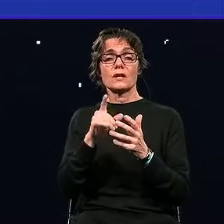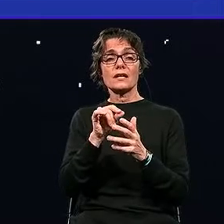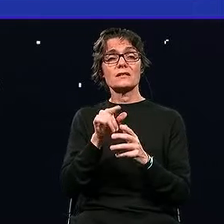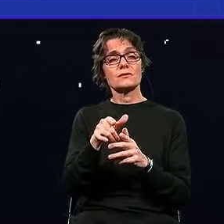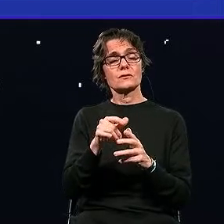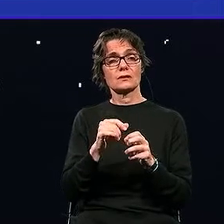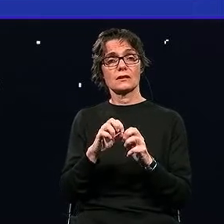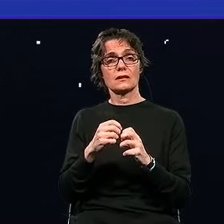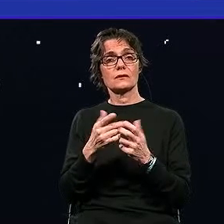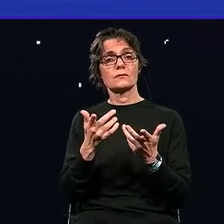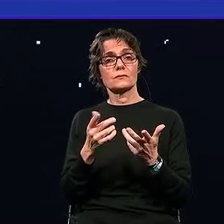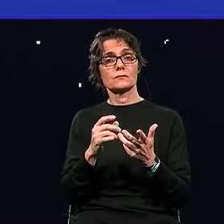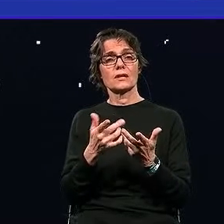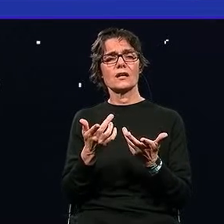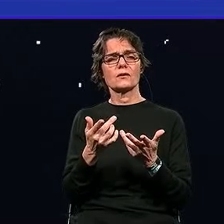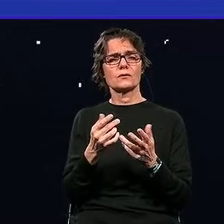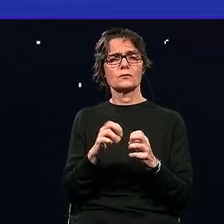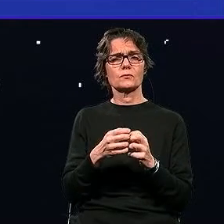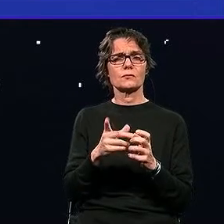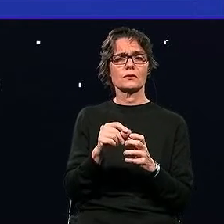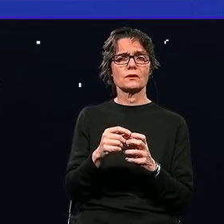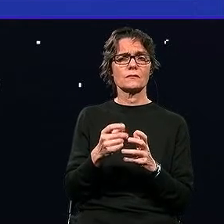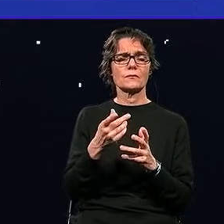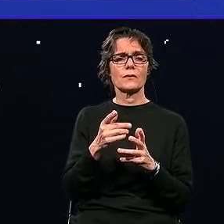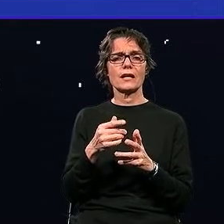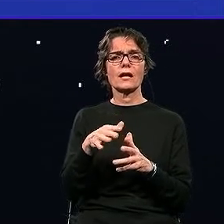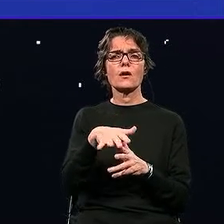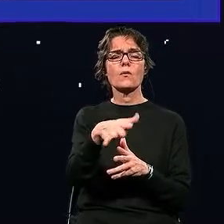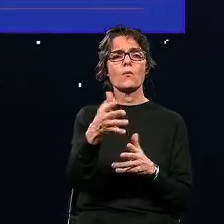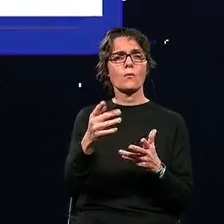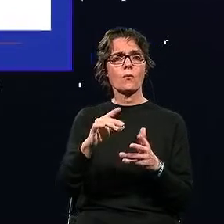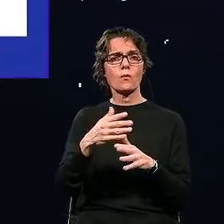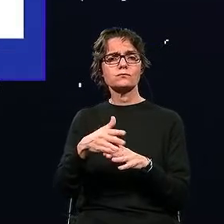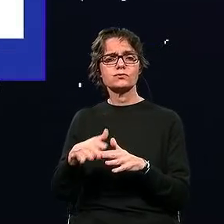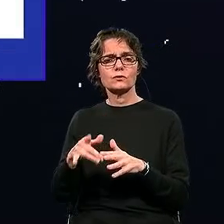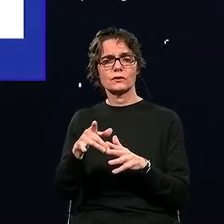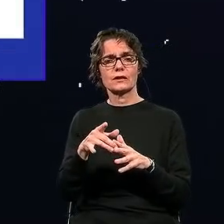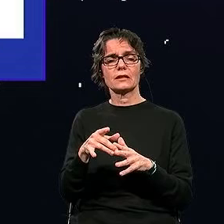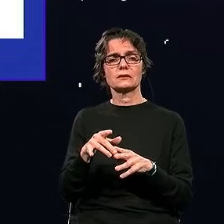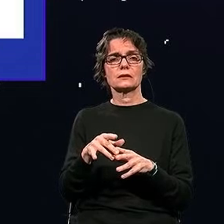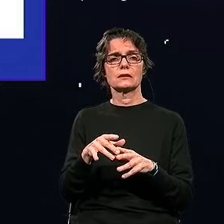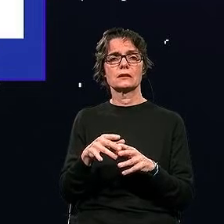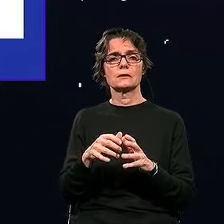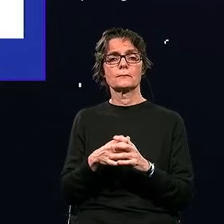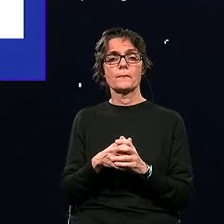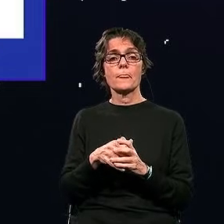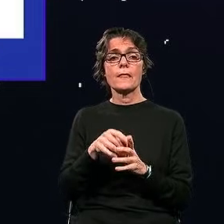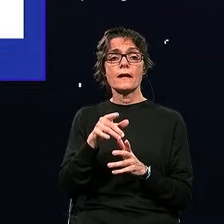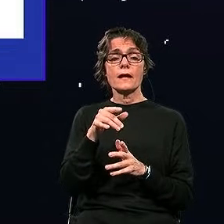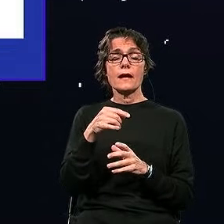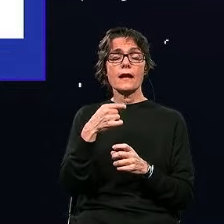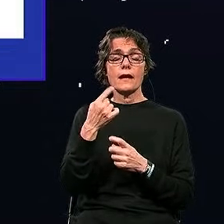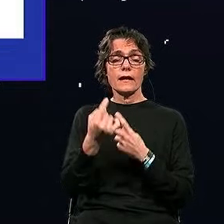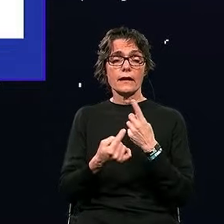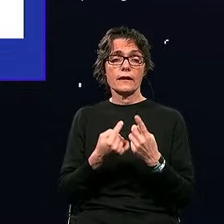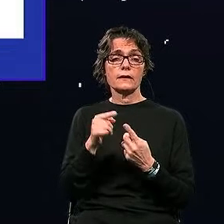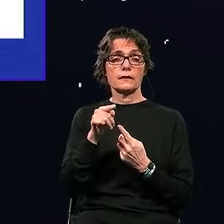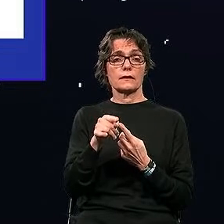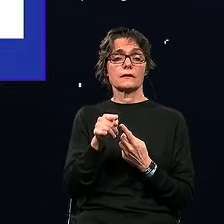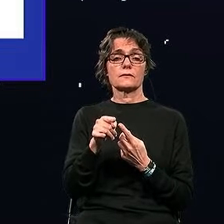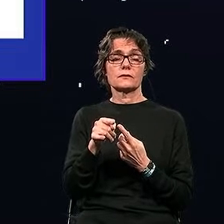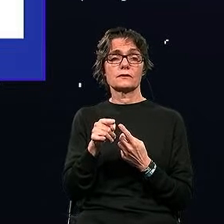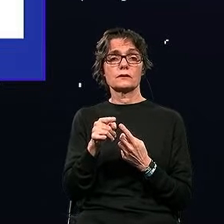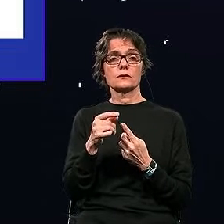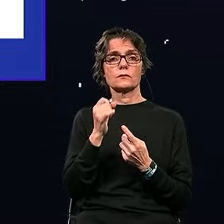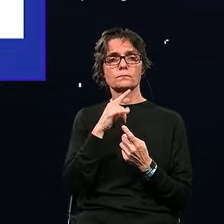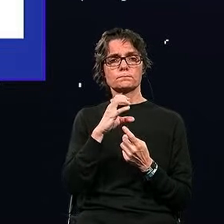of course, comes with the remainder. So you can see here, about half of it gets left in the atmosphere. And that's what's driving up the